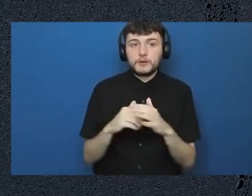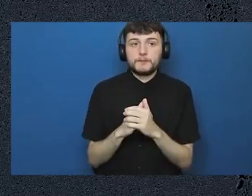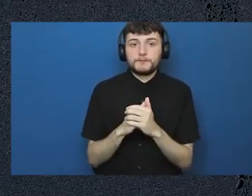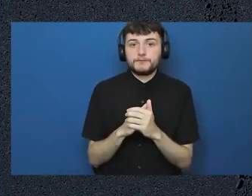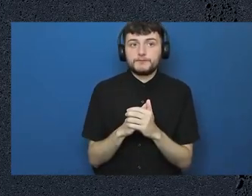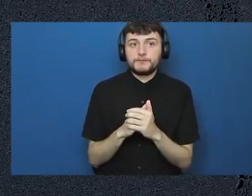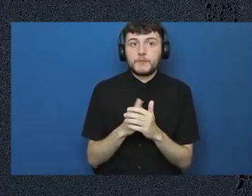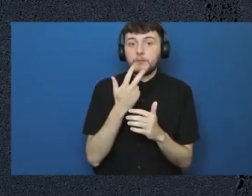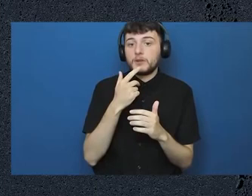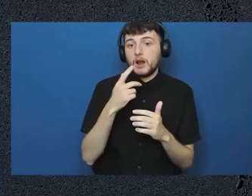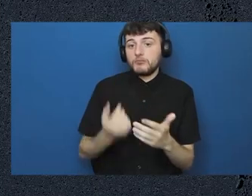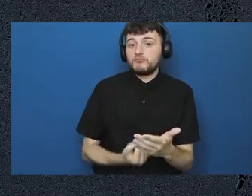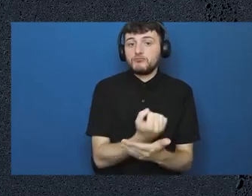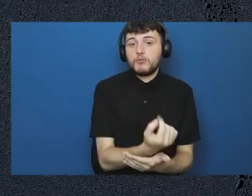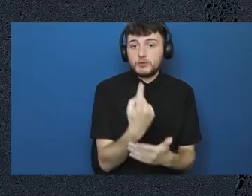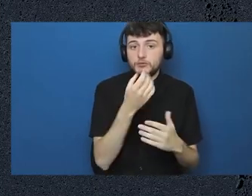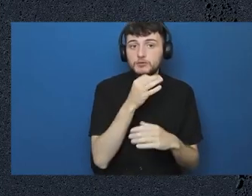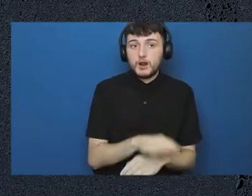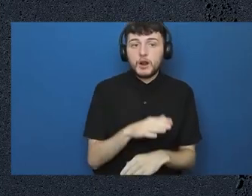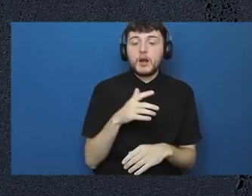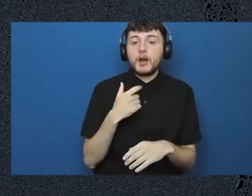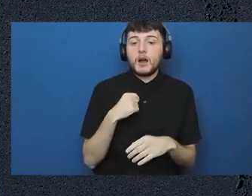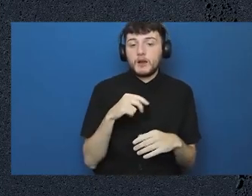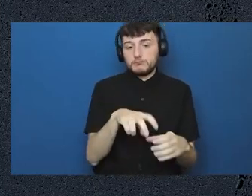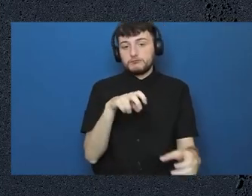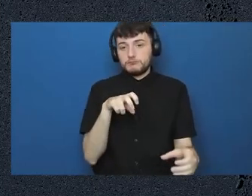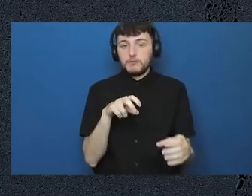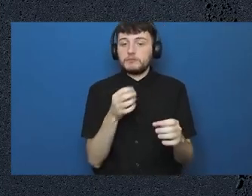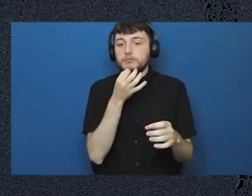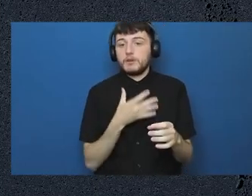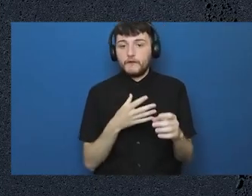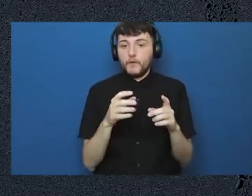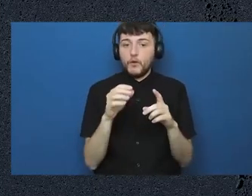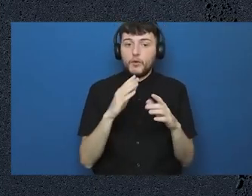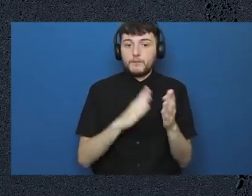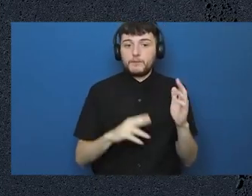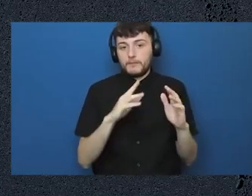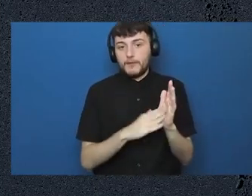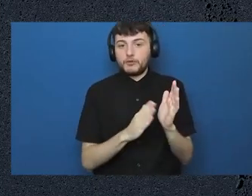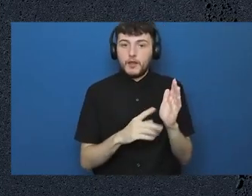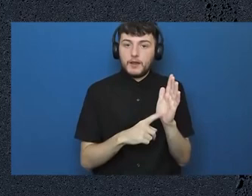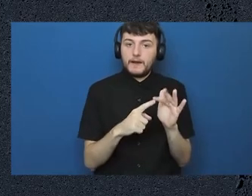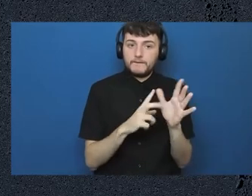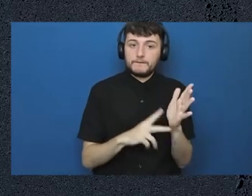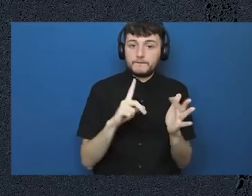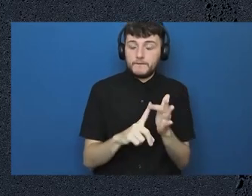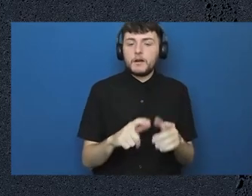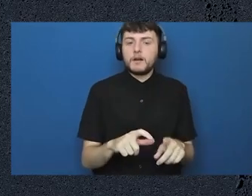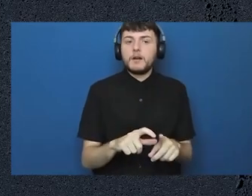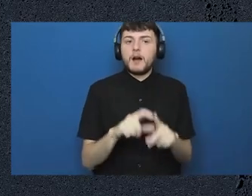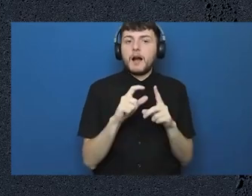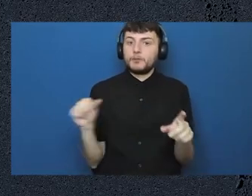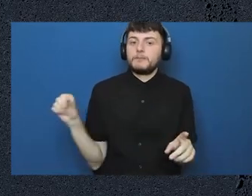and you take parental leave, it's often very hard to come back. Now, a lot